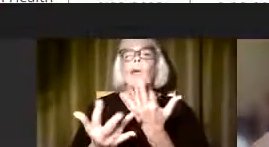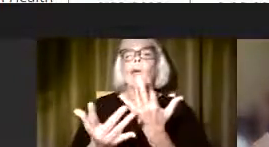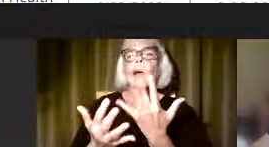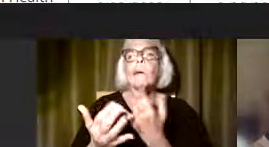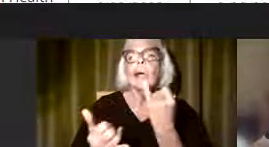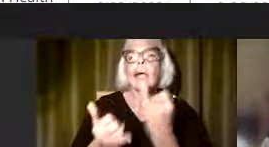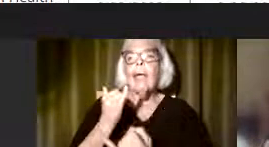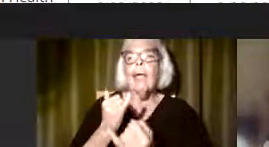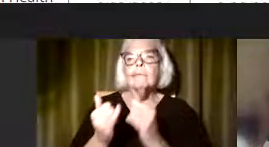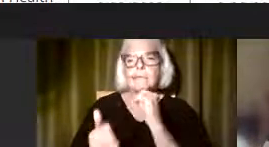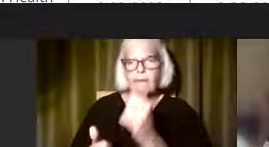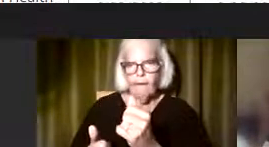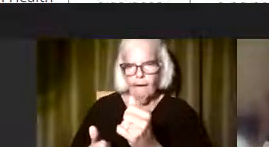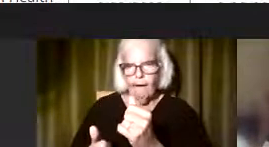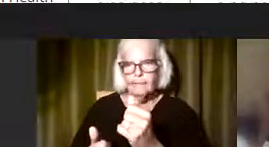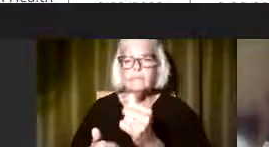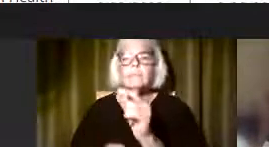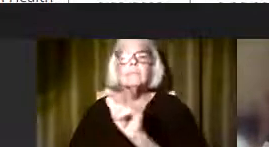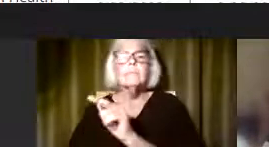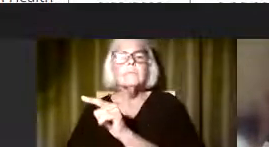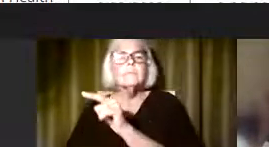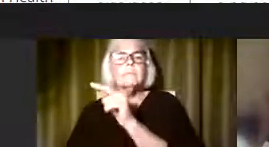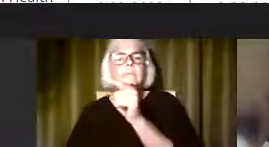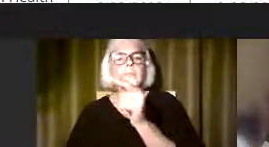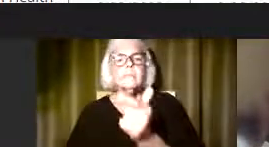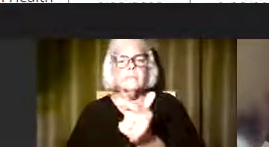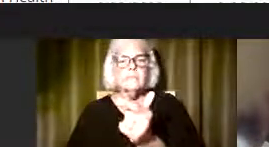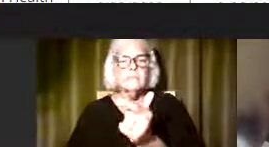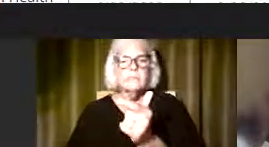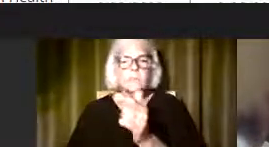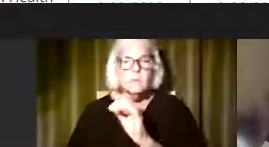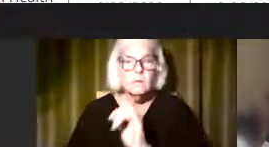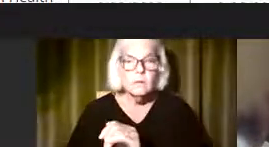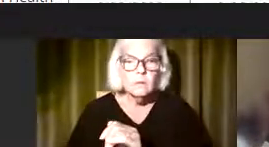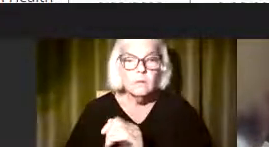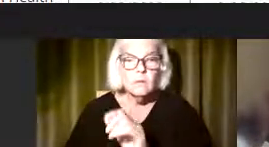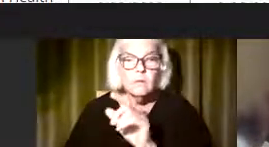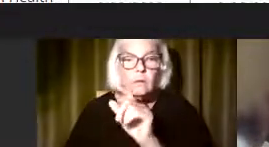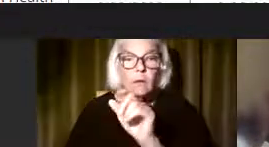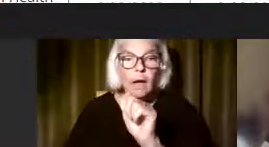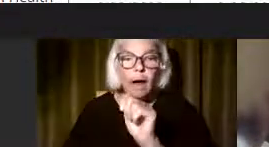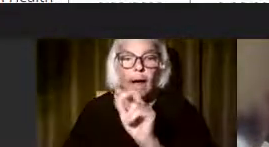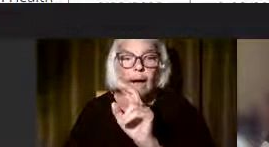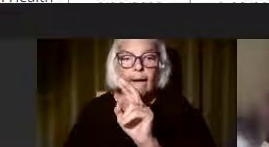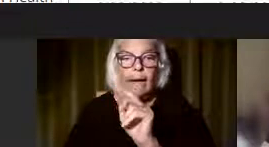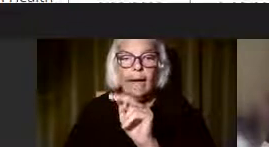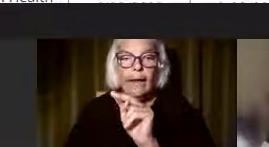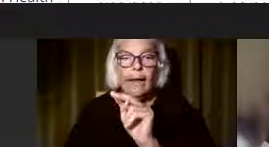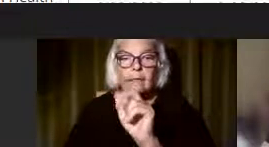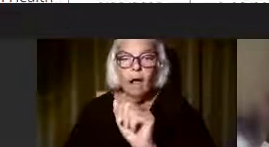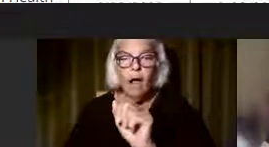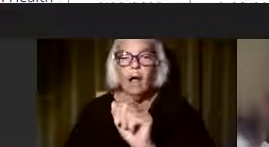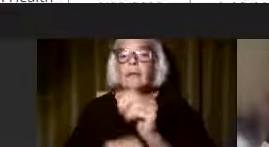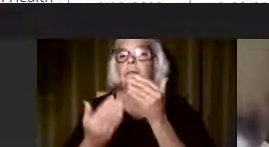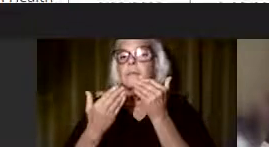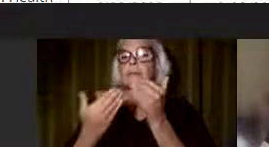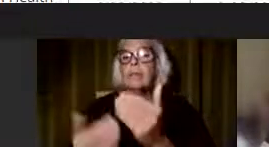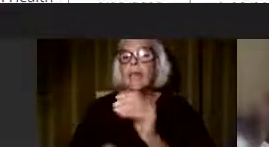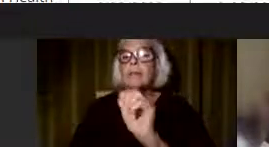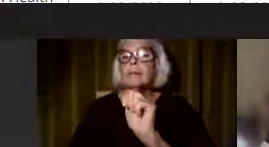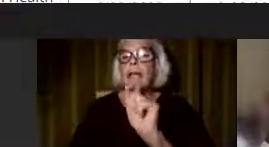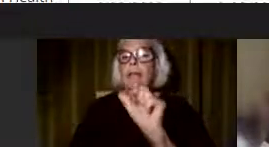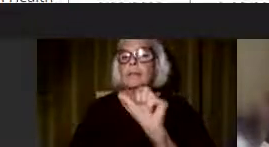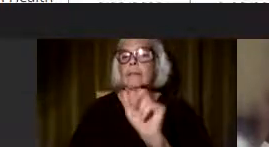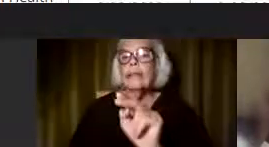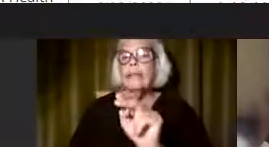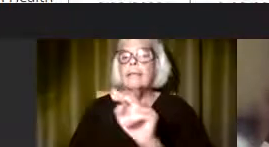Thanks, Alan. I can get us started with a few questions that were sent in advance through the form. We had a